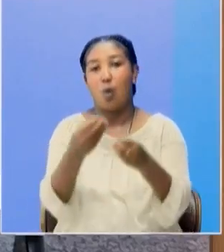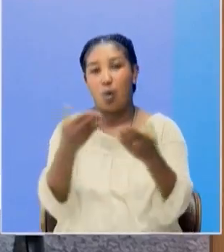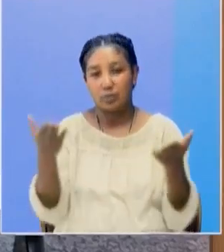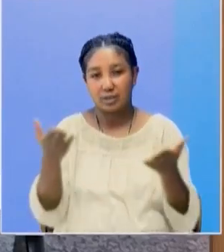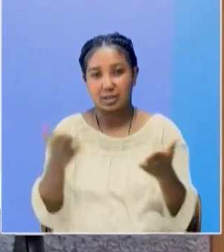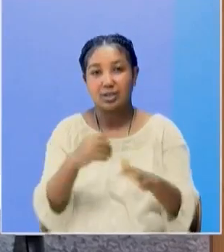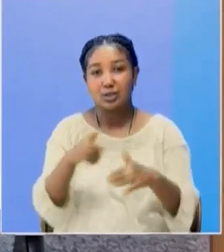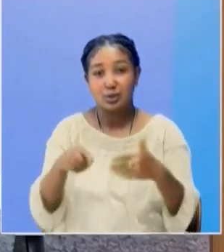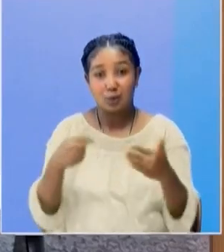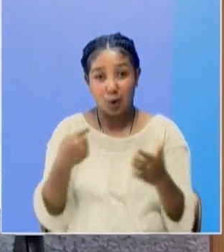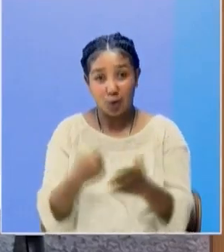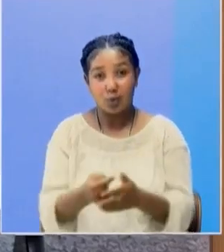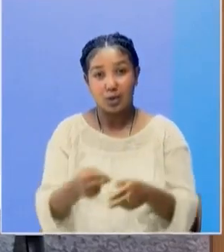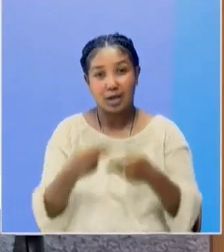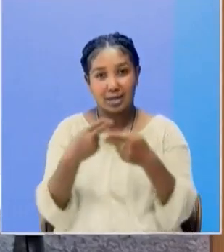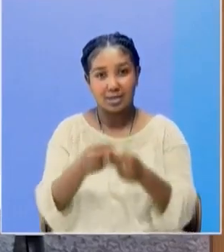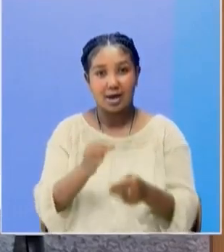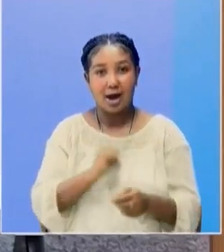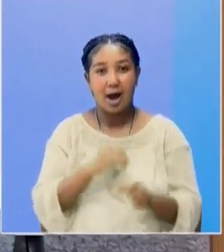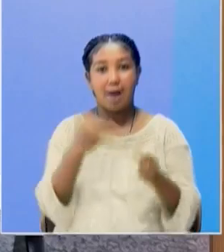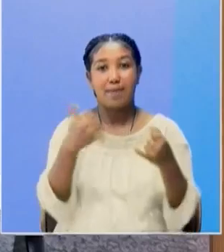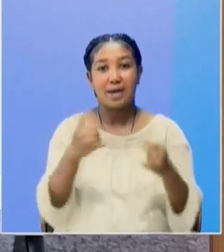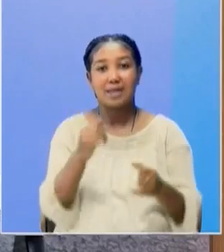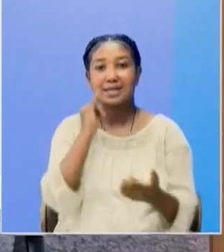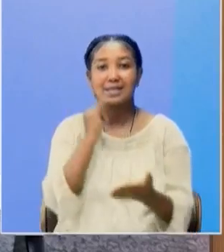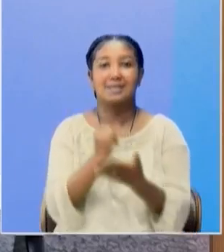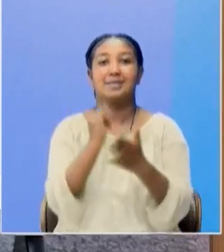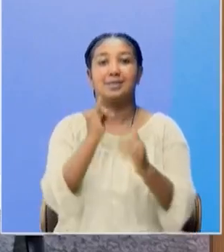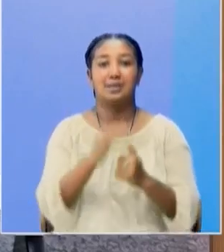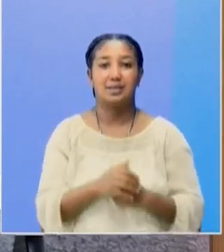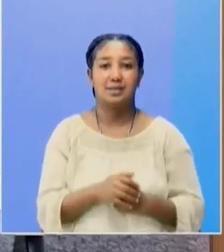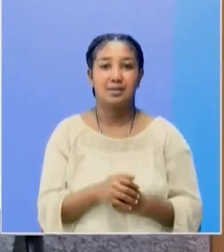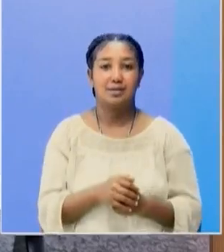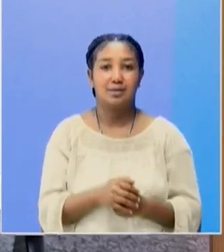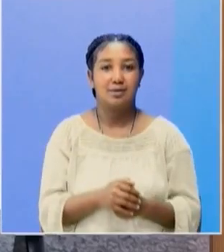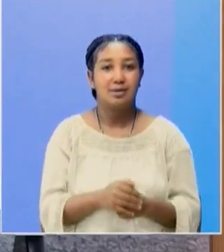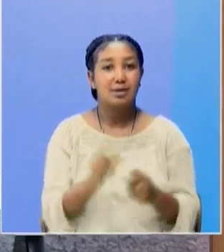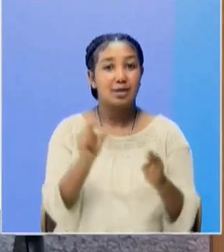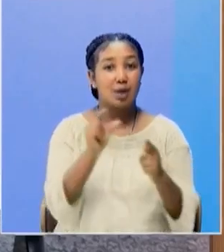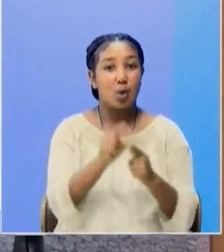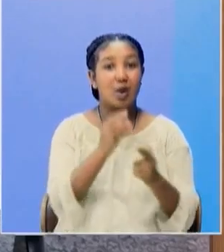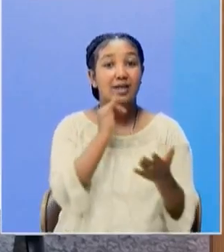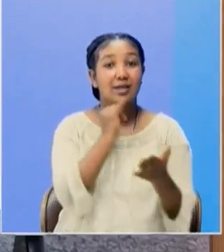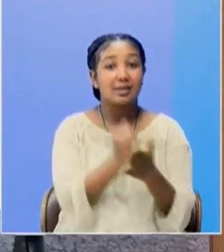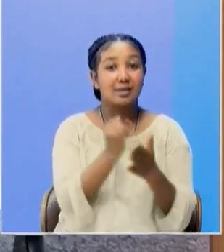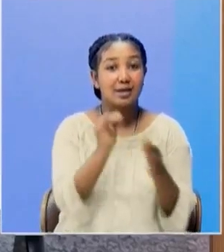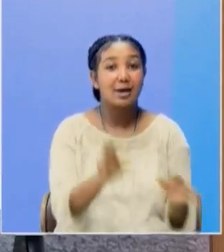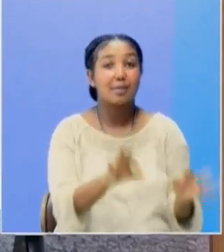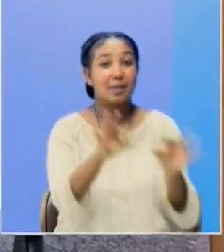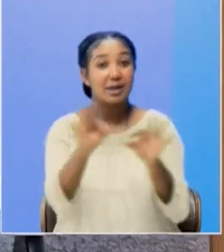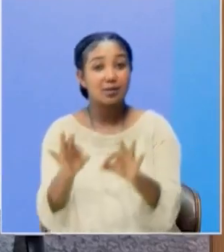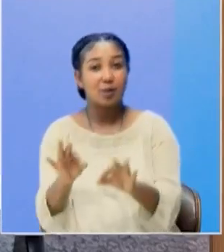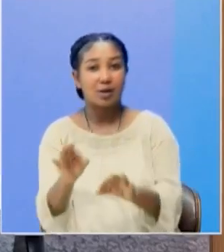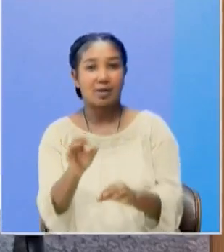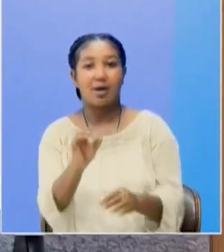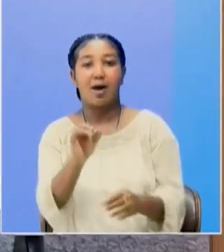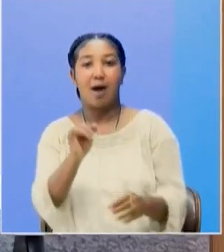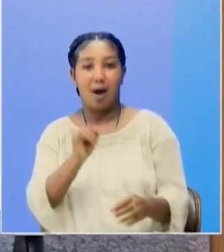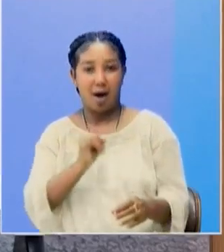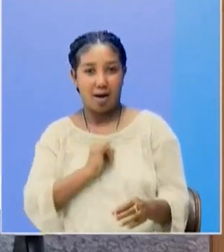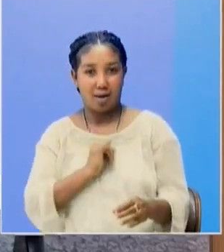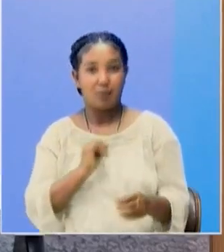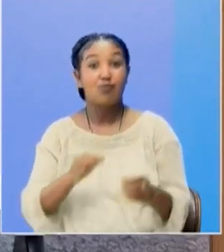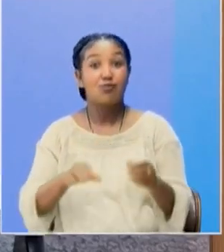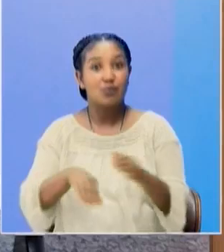Clear? So I can say, I played it. The word it replaces what?